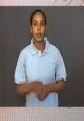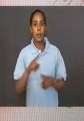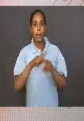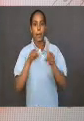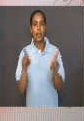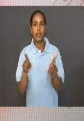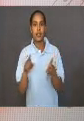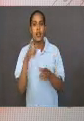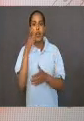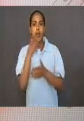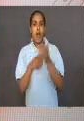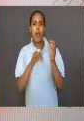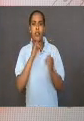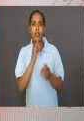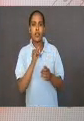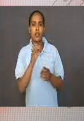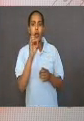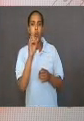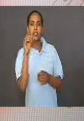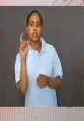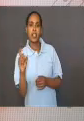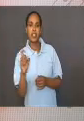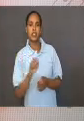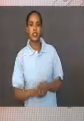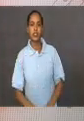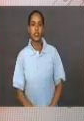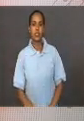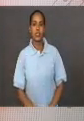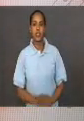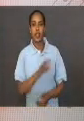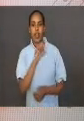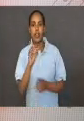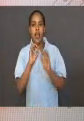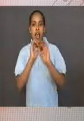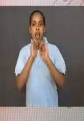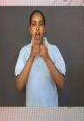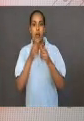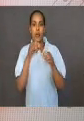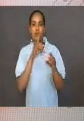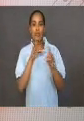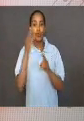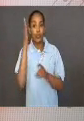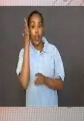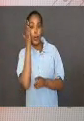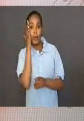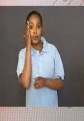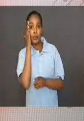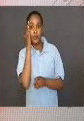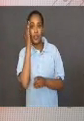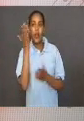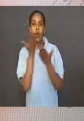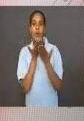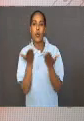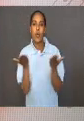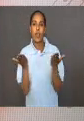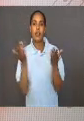But what is oxidation? And how do we know